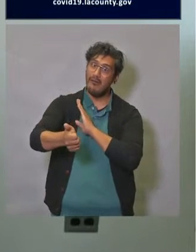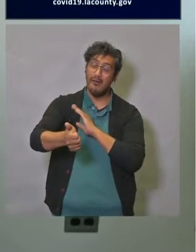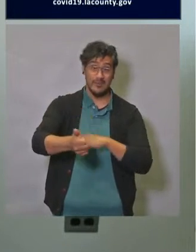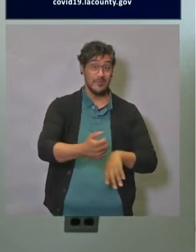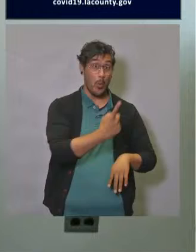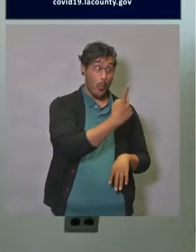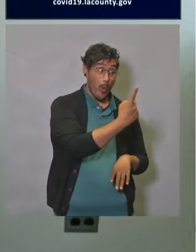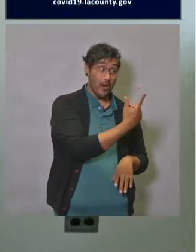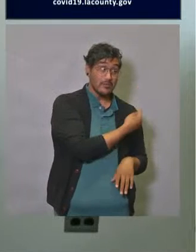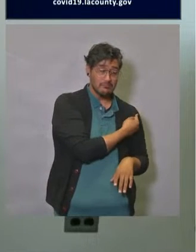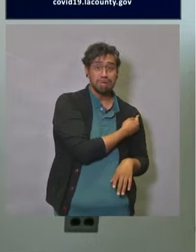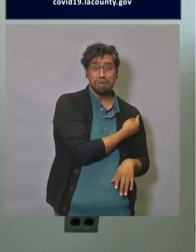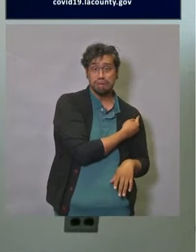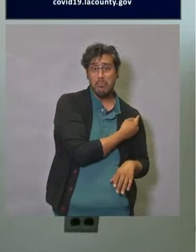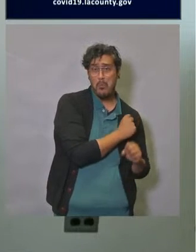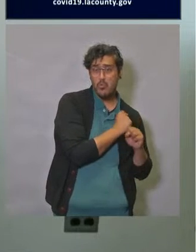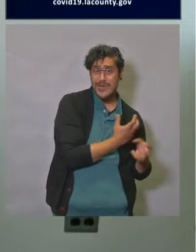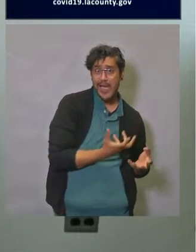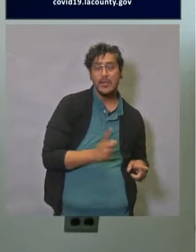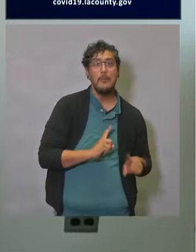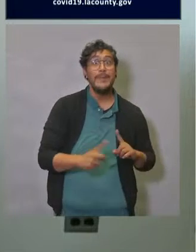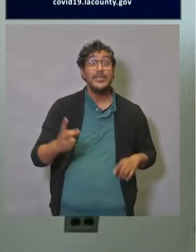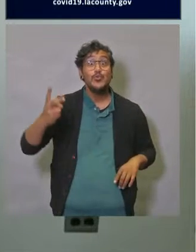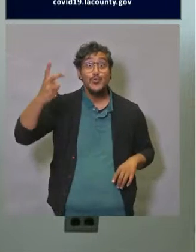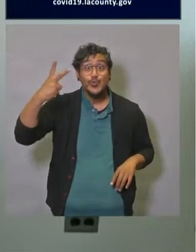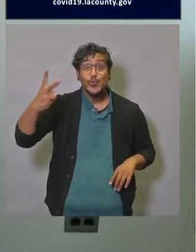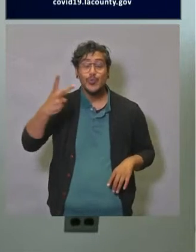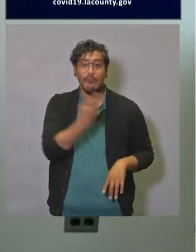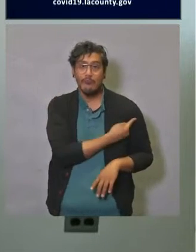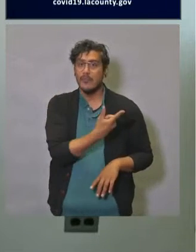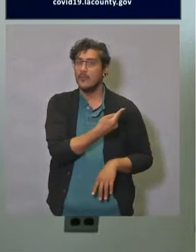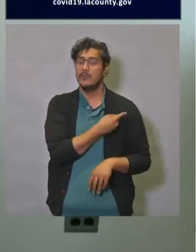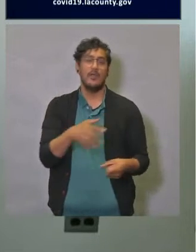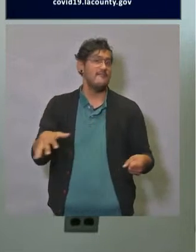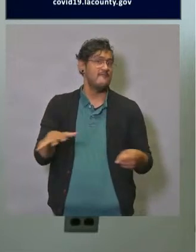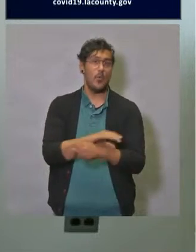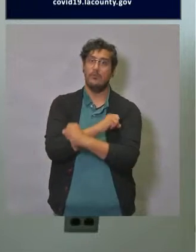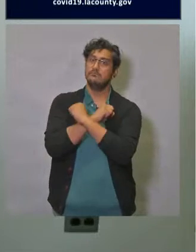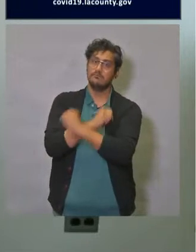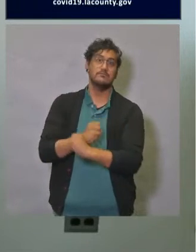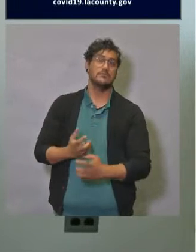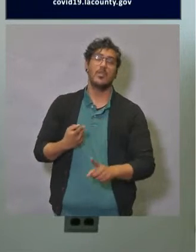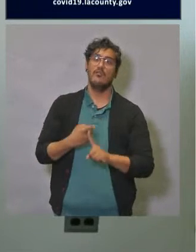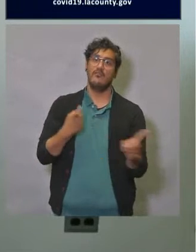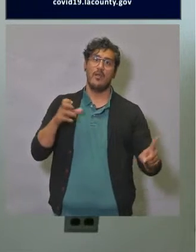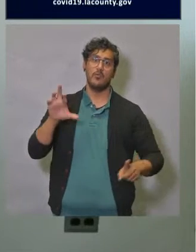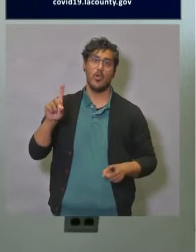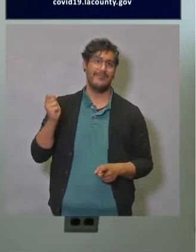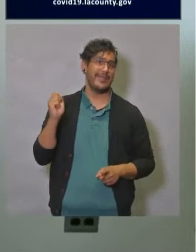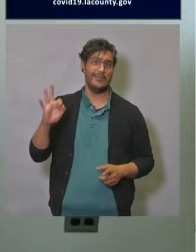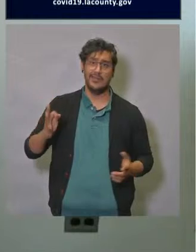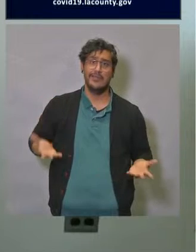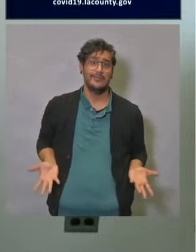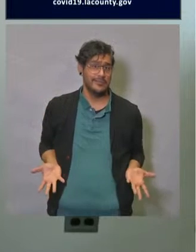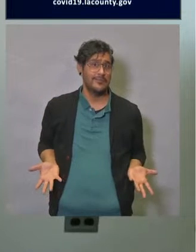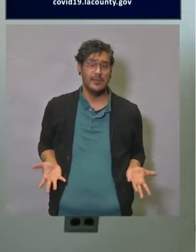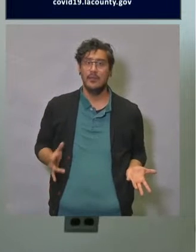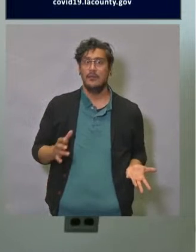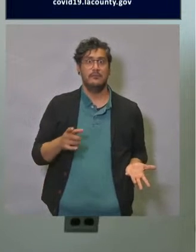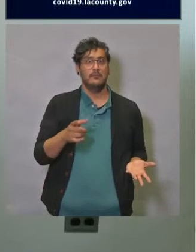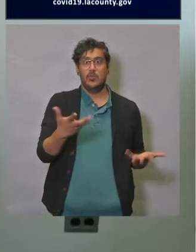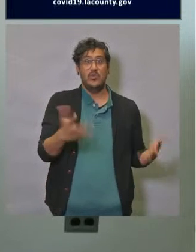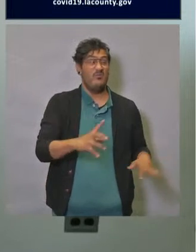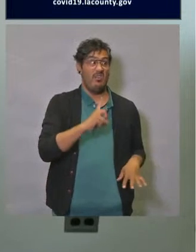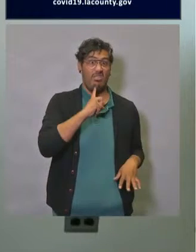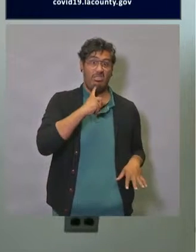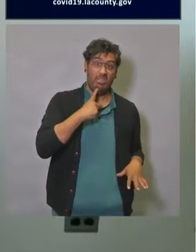layer, but 2 doses really protects you fully from the worst outcomes imaginable, seriously ill, hospitalized,